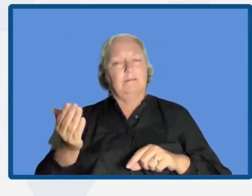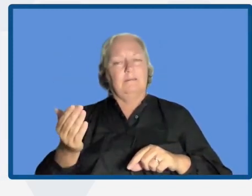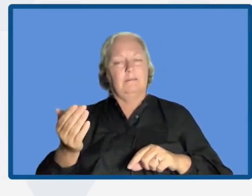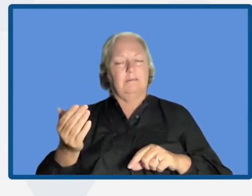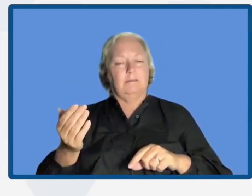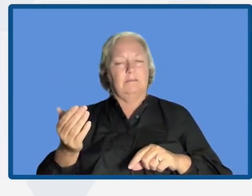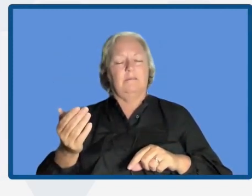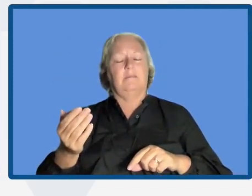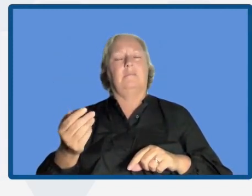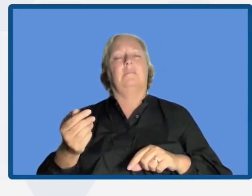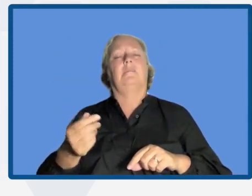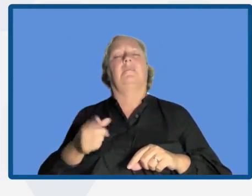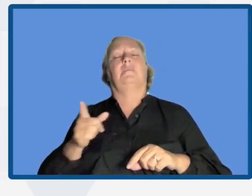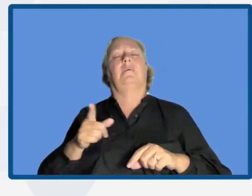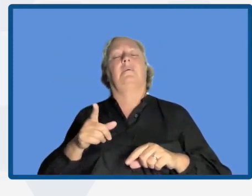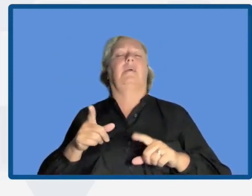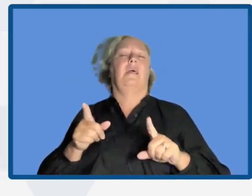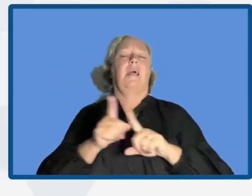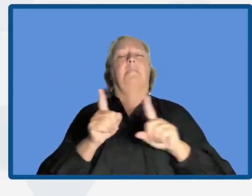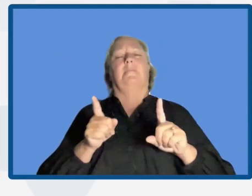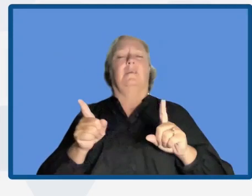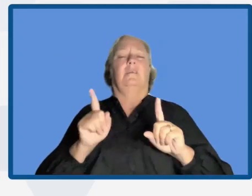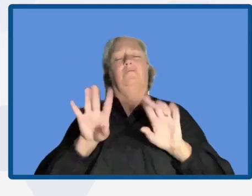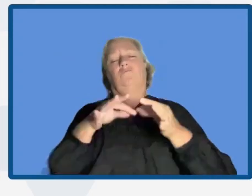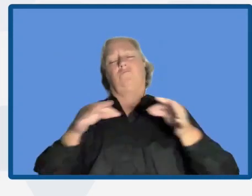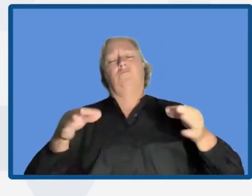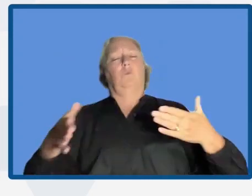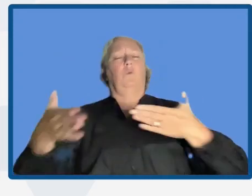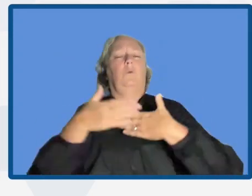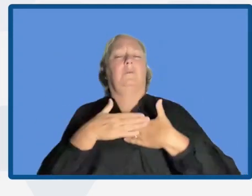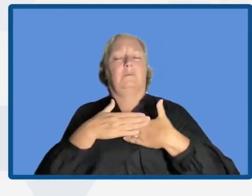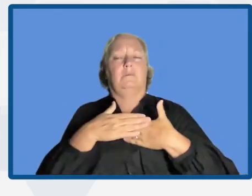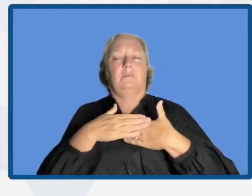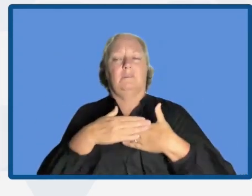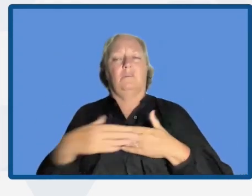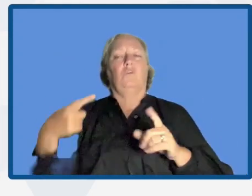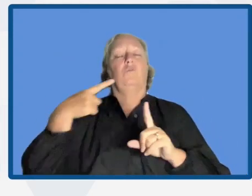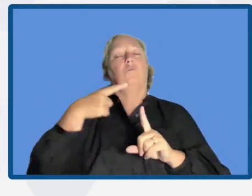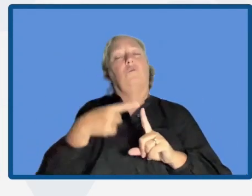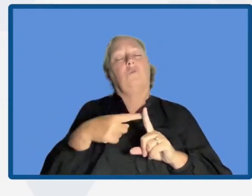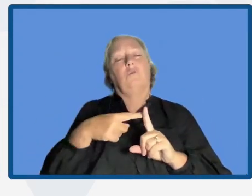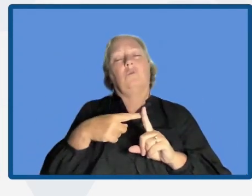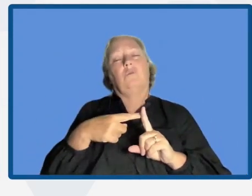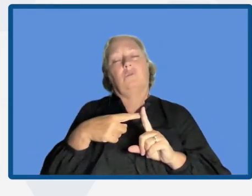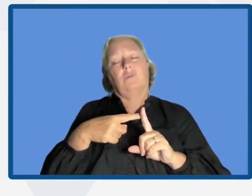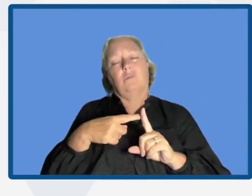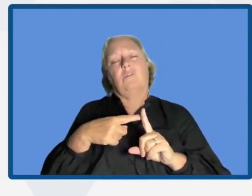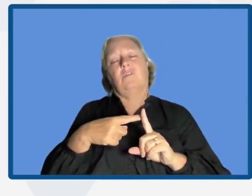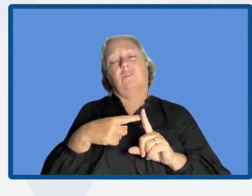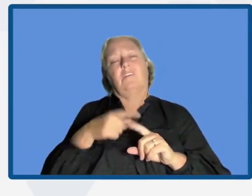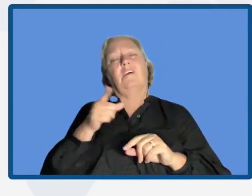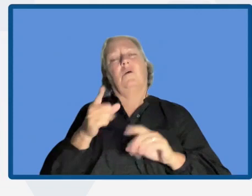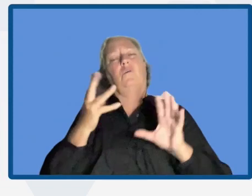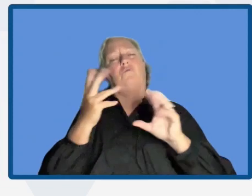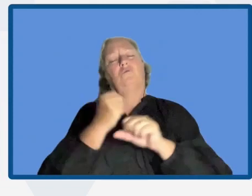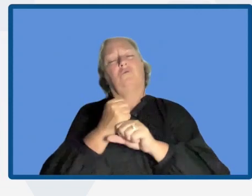to wrap up this session. And Guadalupe will also share with us a general overview of the